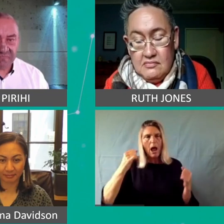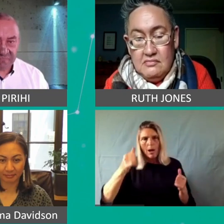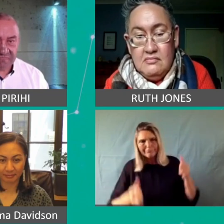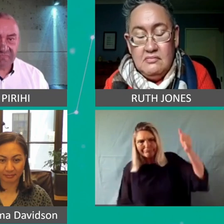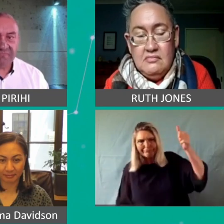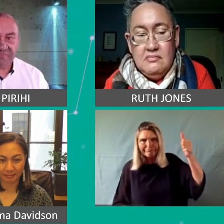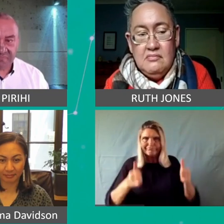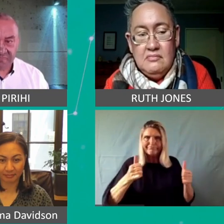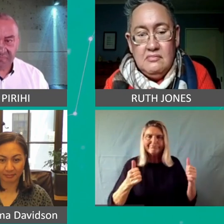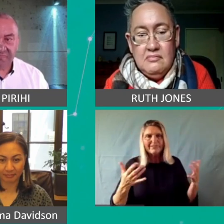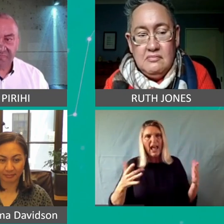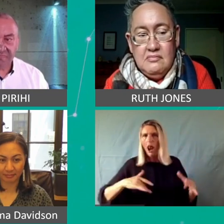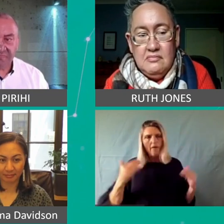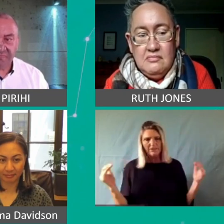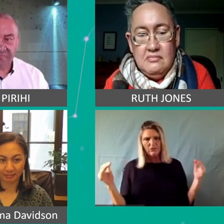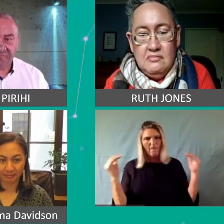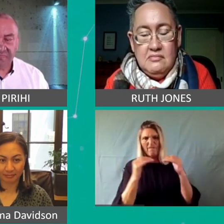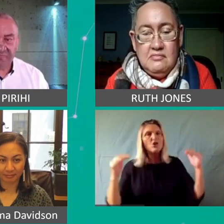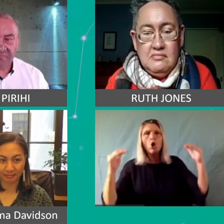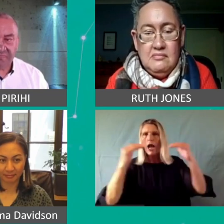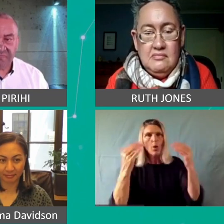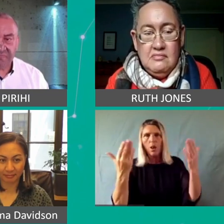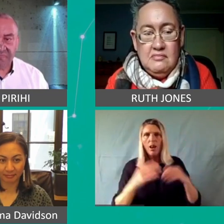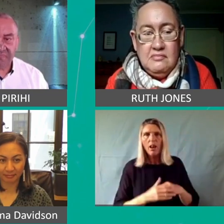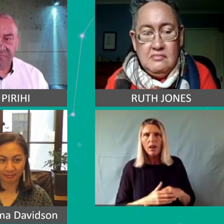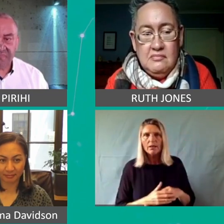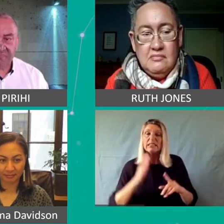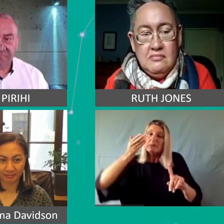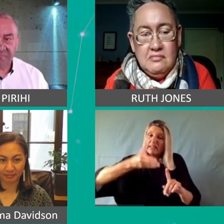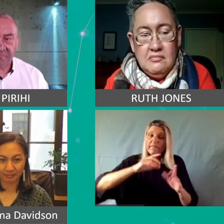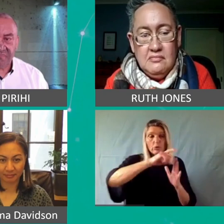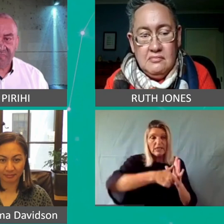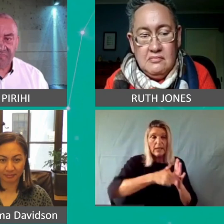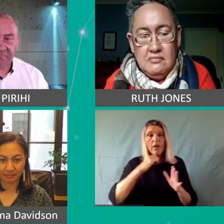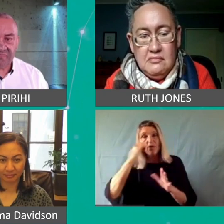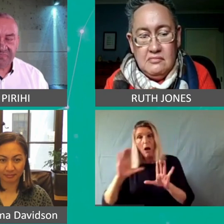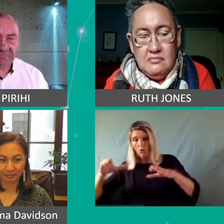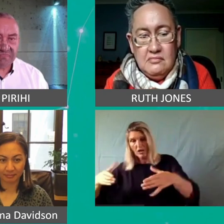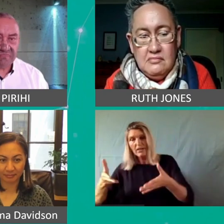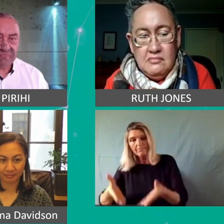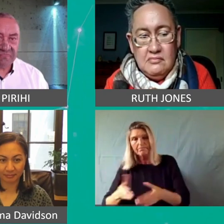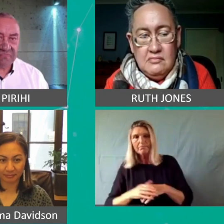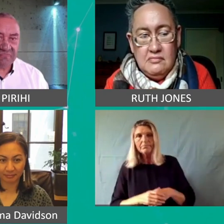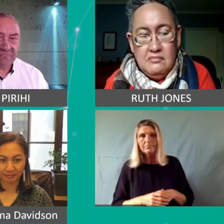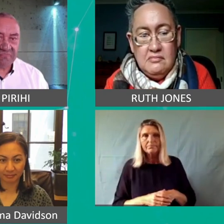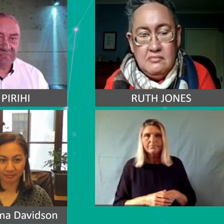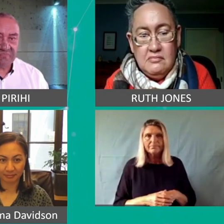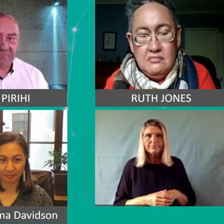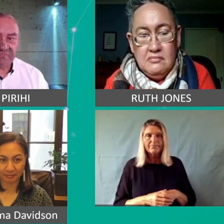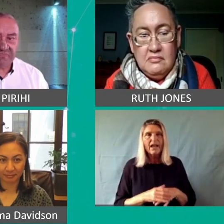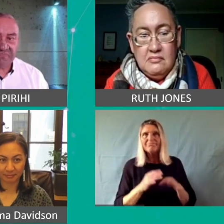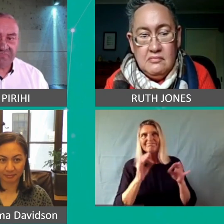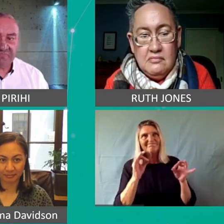that particularly exist for disabled people and tangata whaikaha Māori, and the lack of